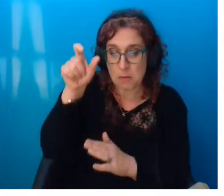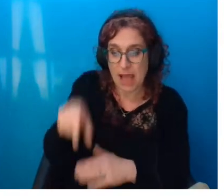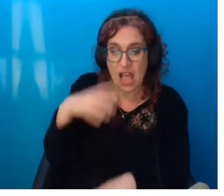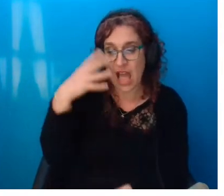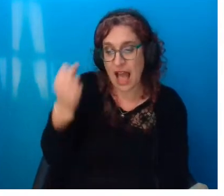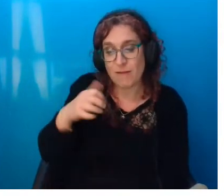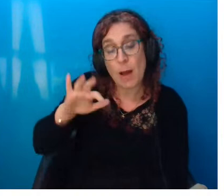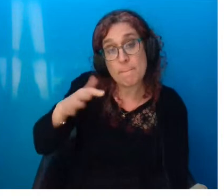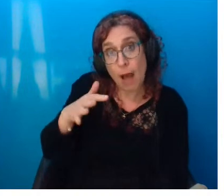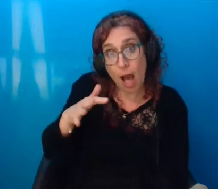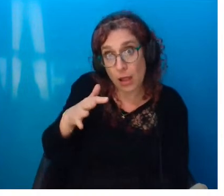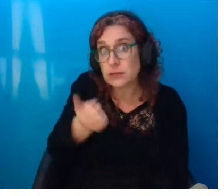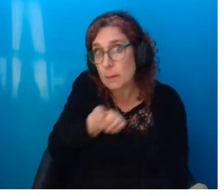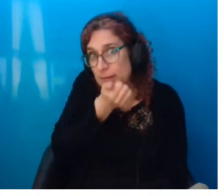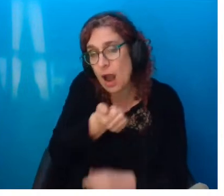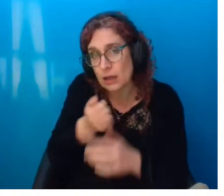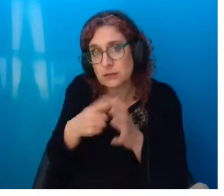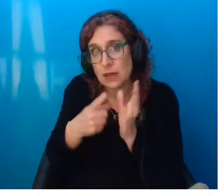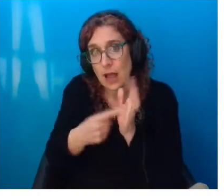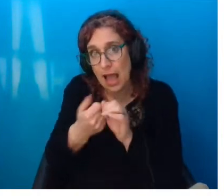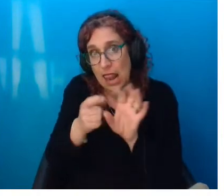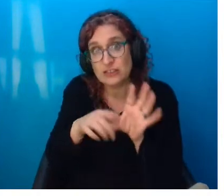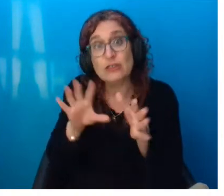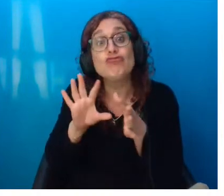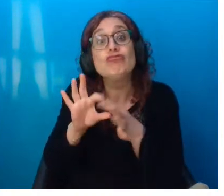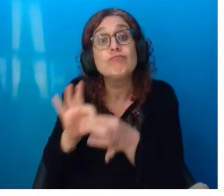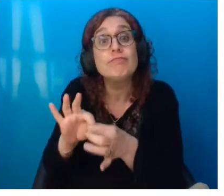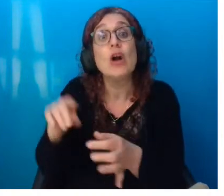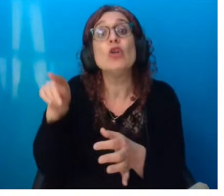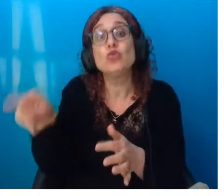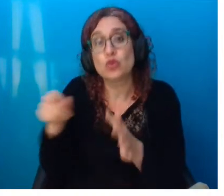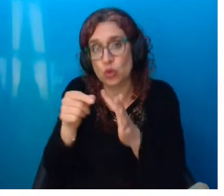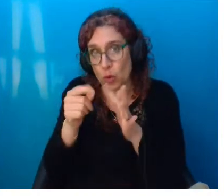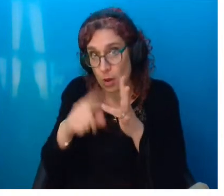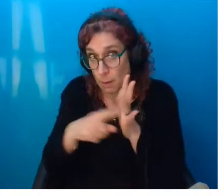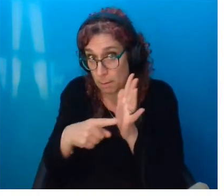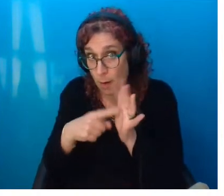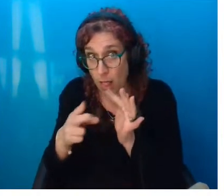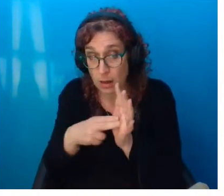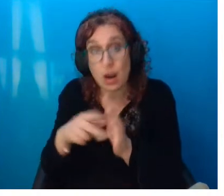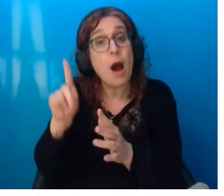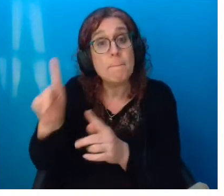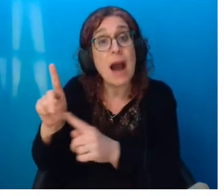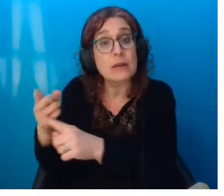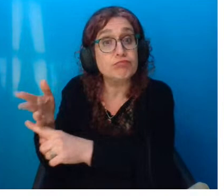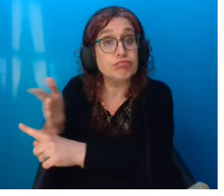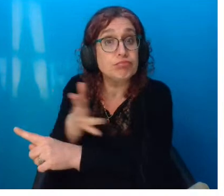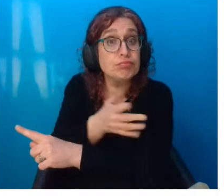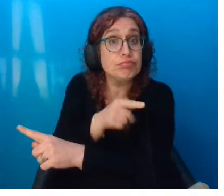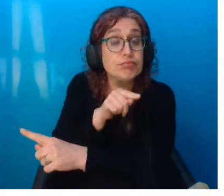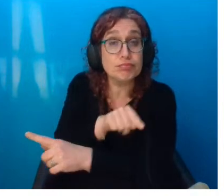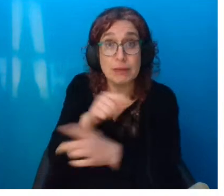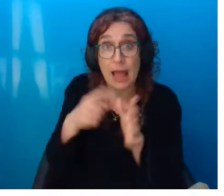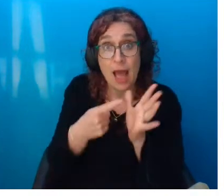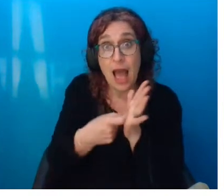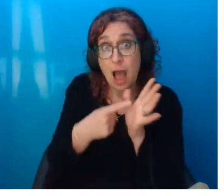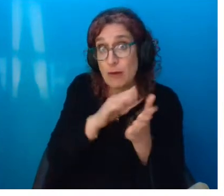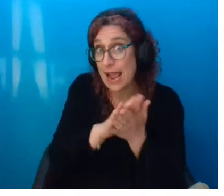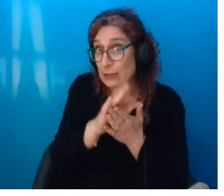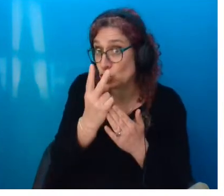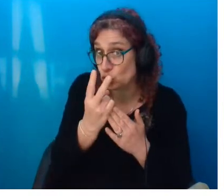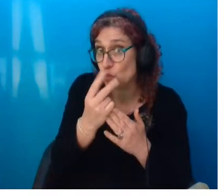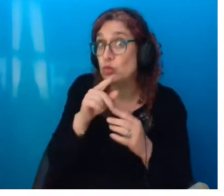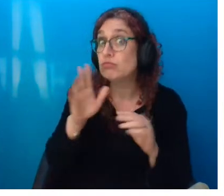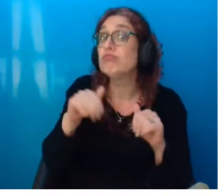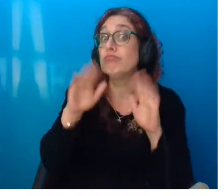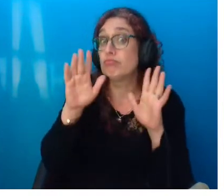allergy, which is pollen related. In contrast, ARA H2 positivity is a strong predictor for a more